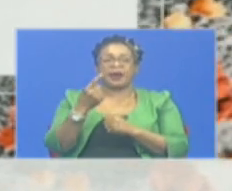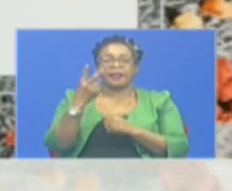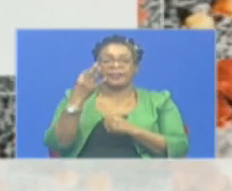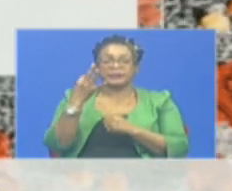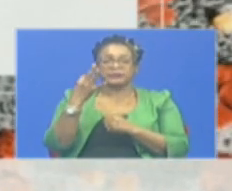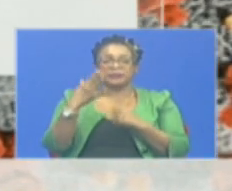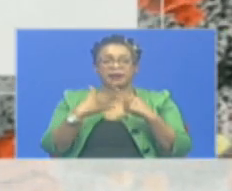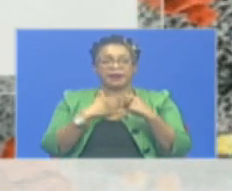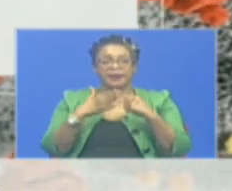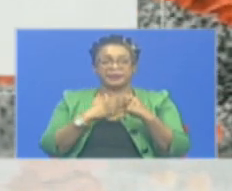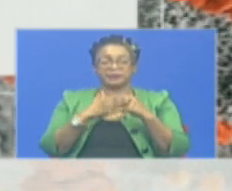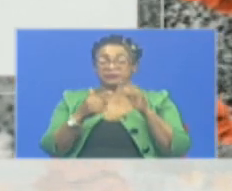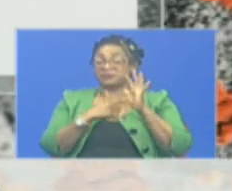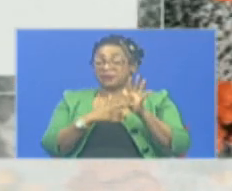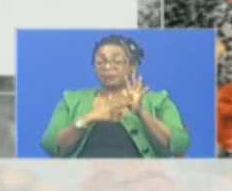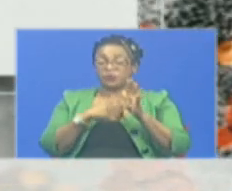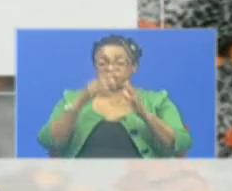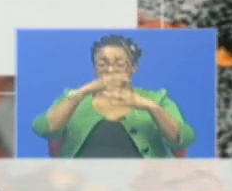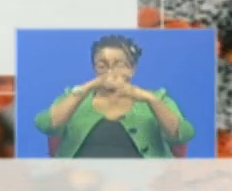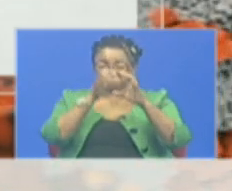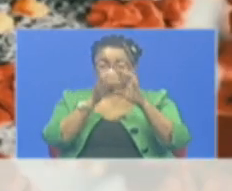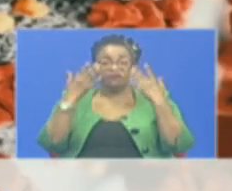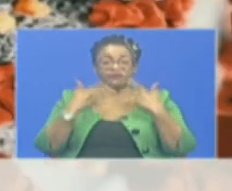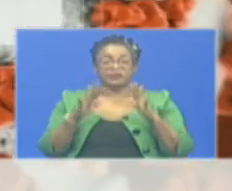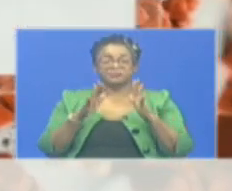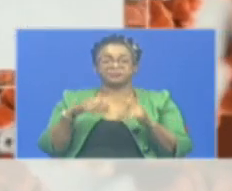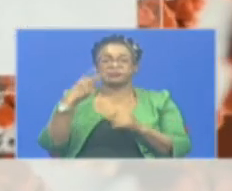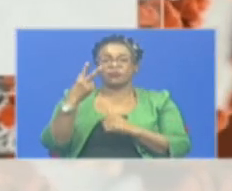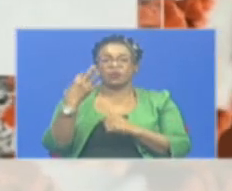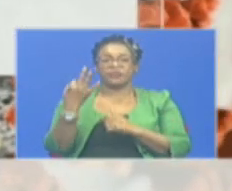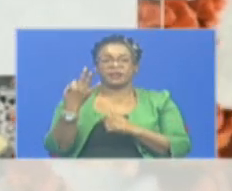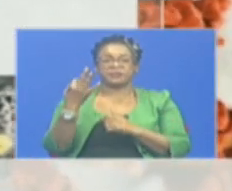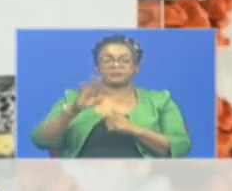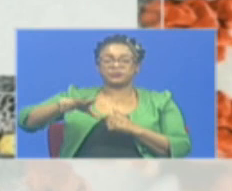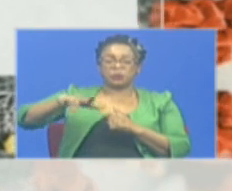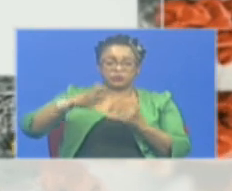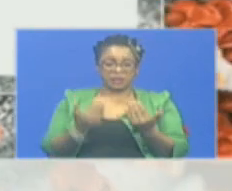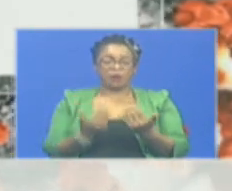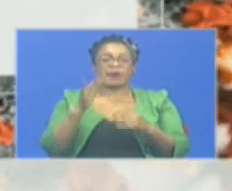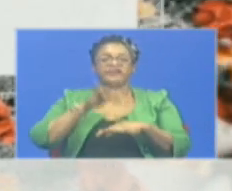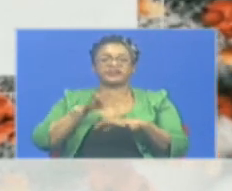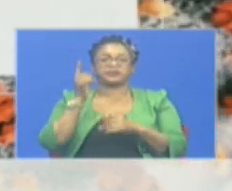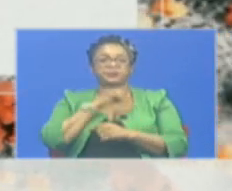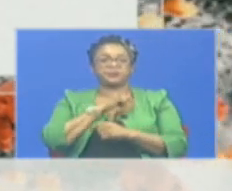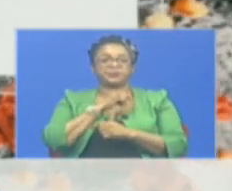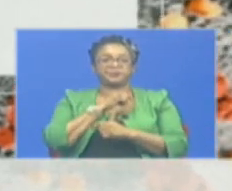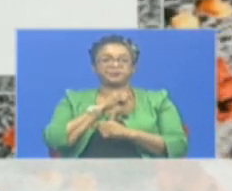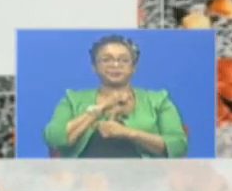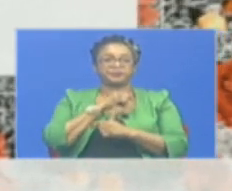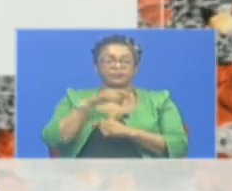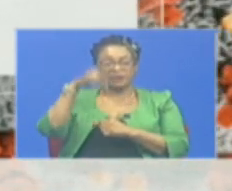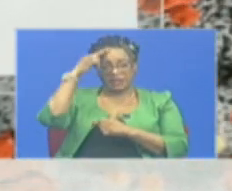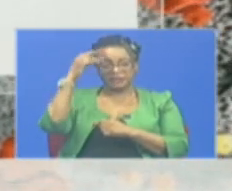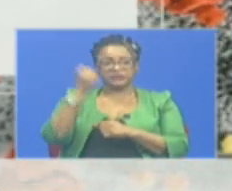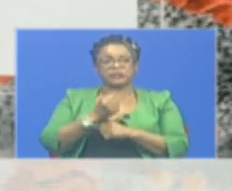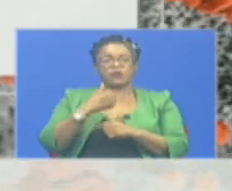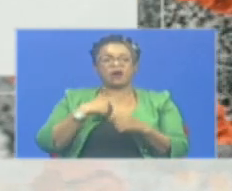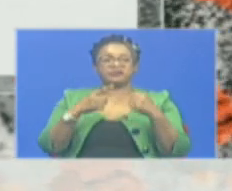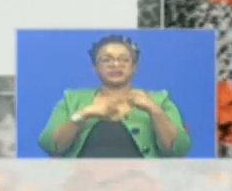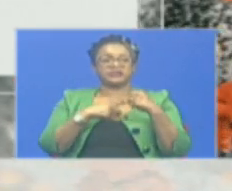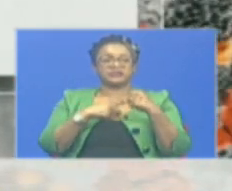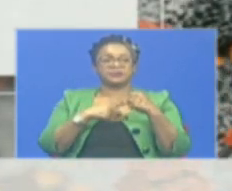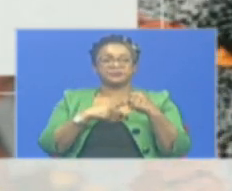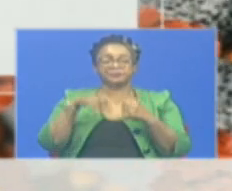1,139 samples were tested. 23 counties have now been affected. Kajiado has 6 new cases,